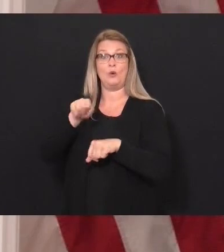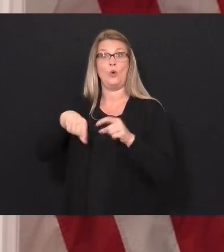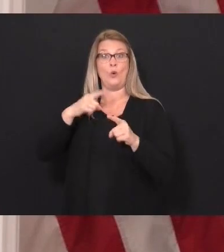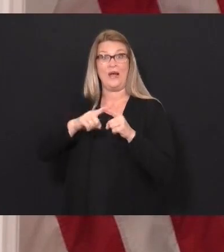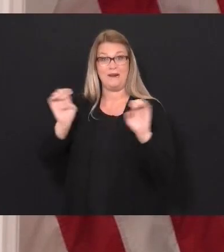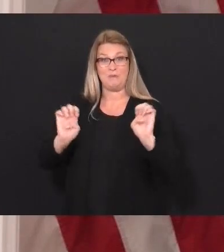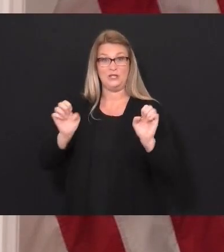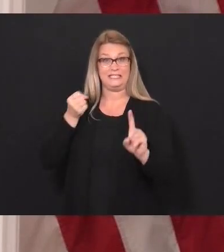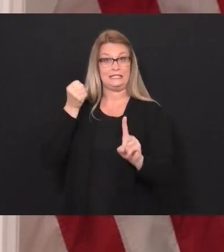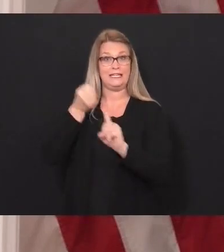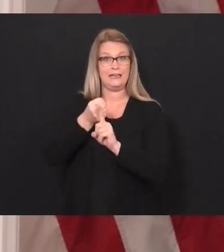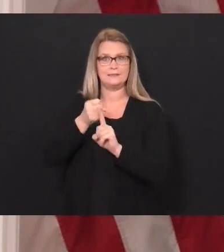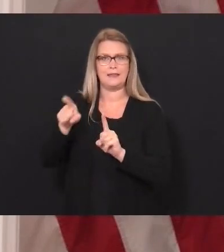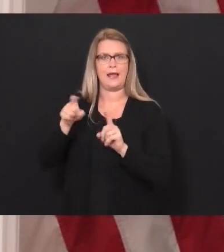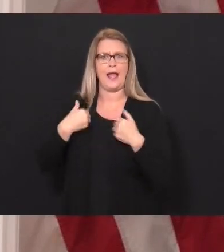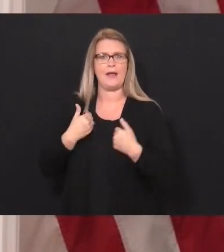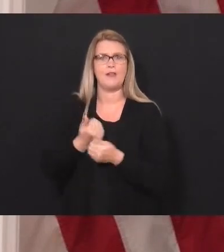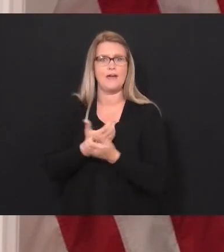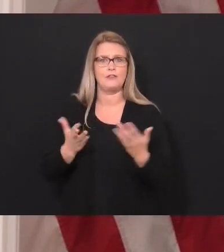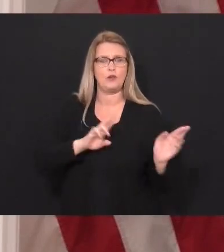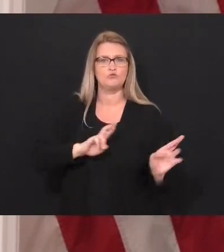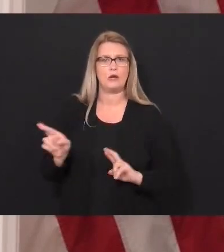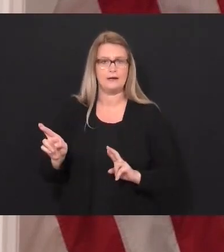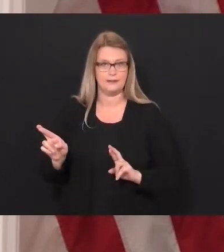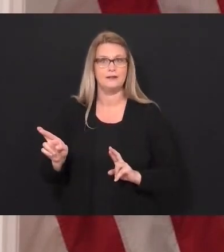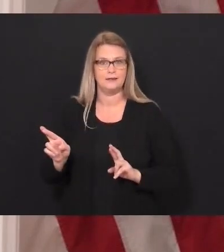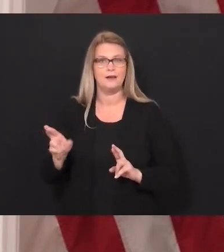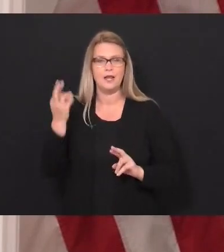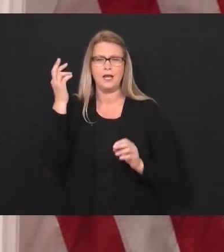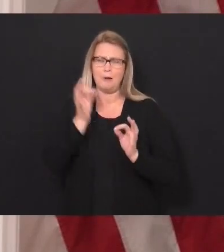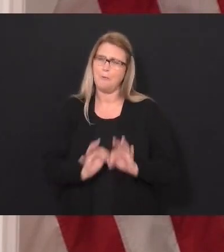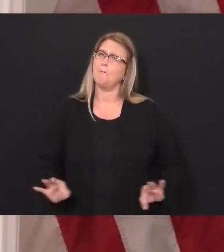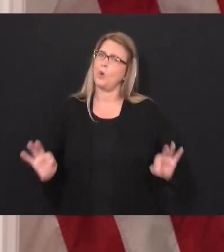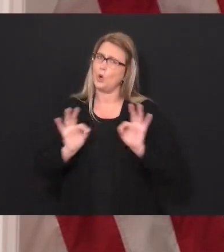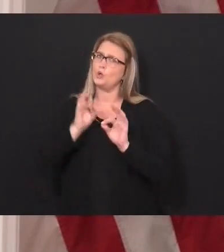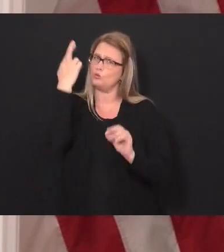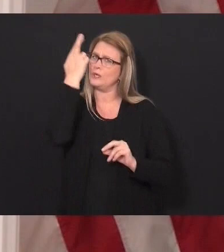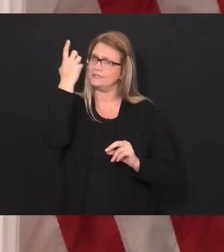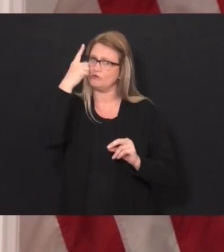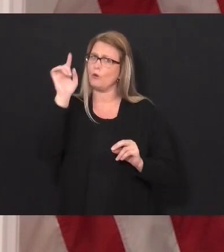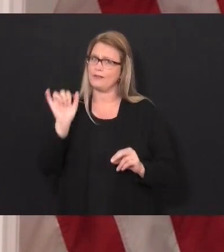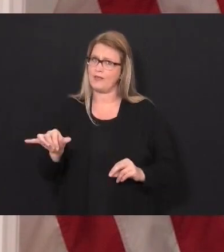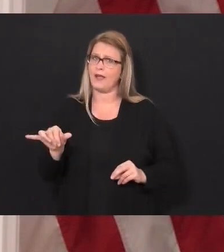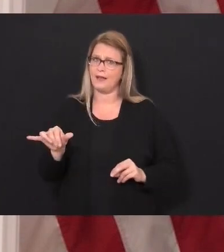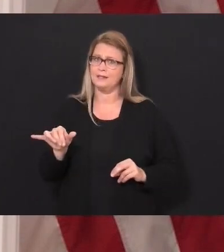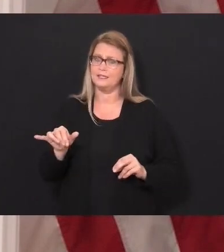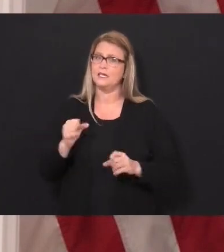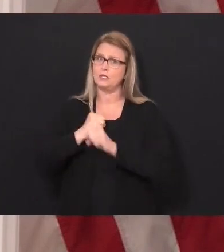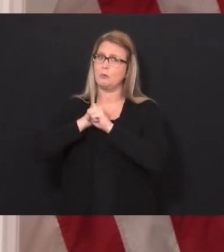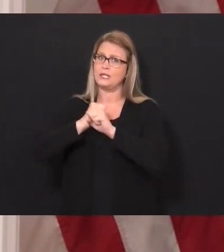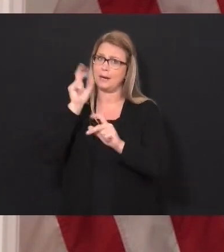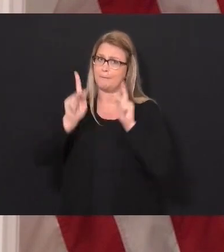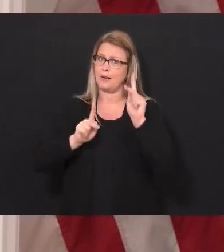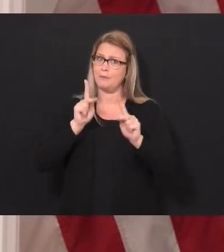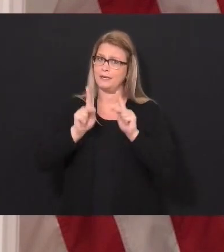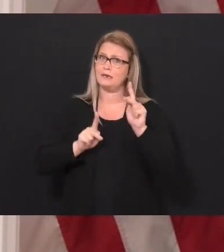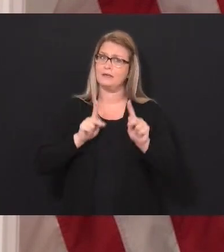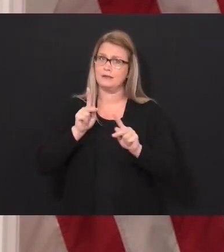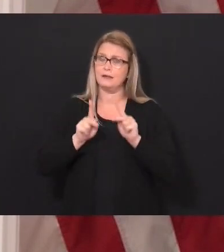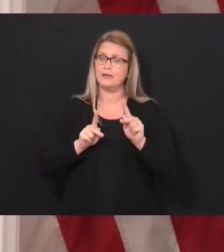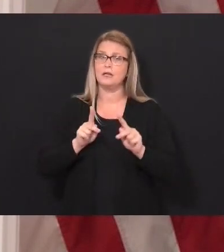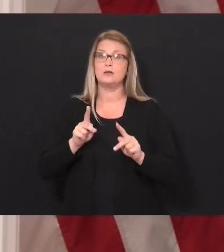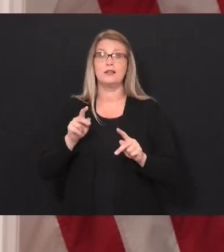to have access to ventilators. There are many important reasons for that to protect the public health. This declaration